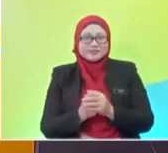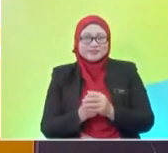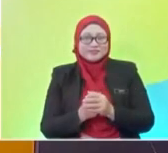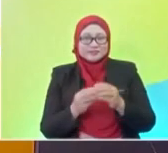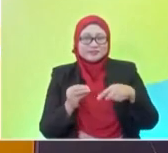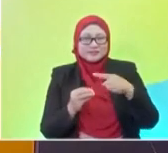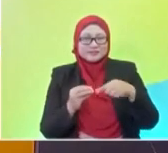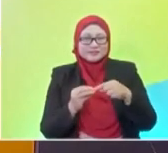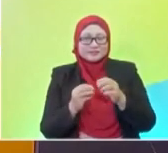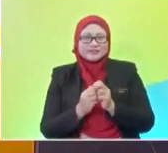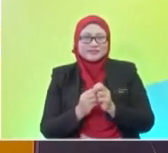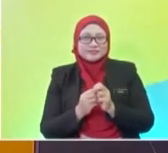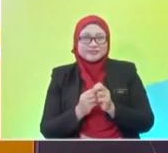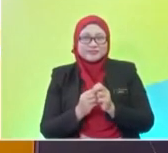about